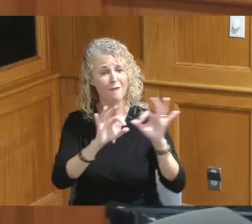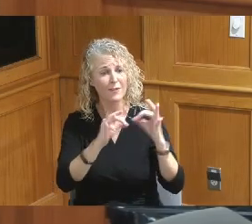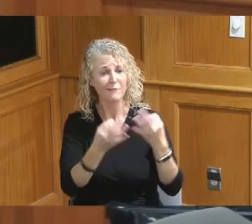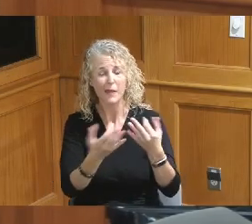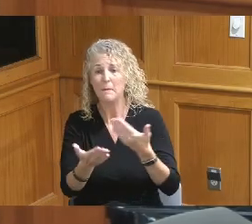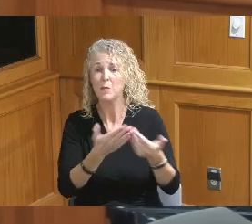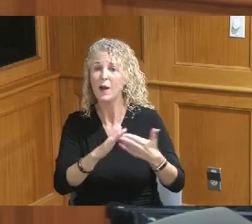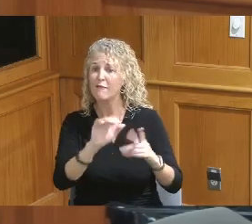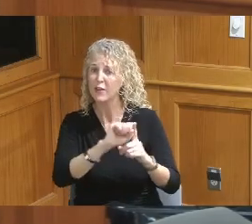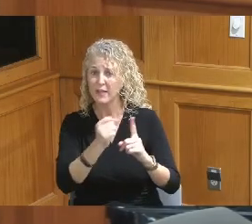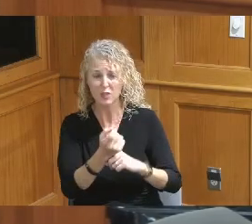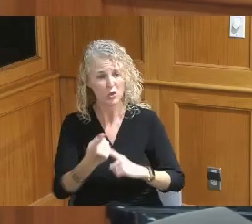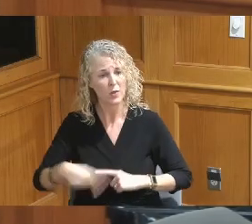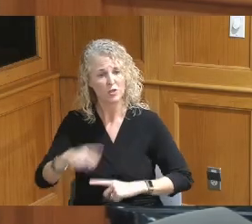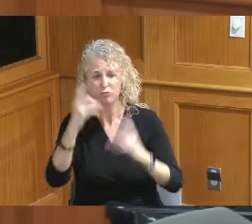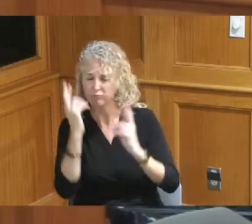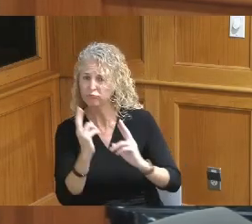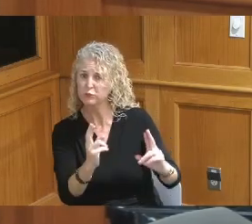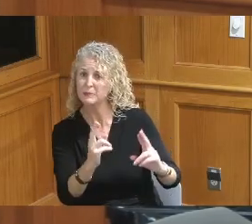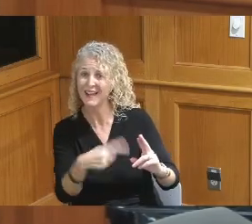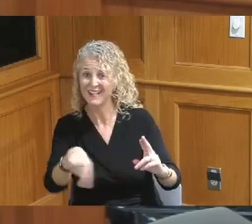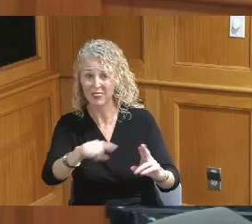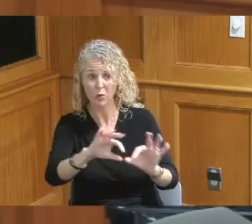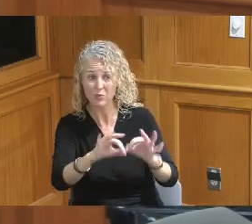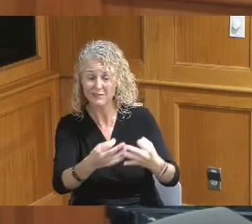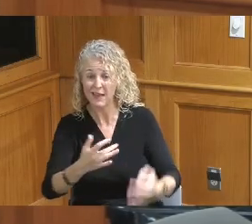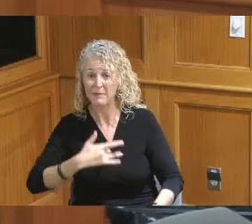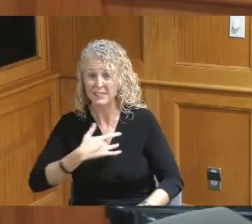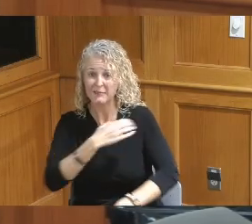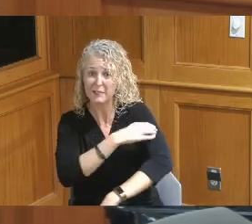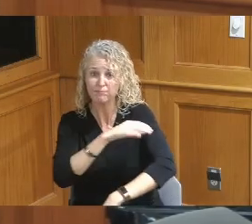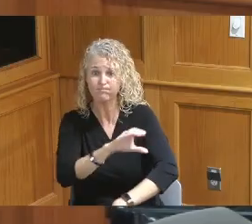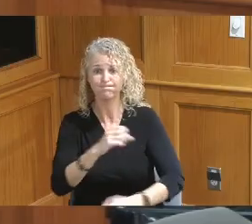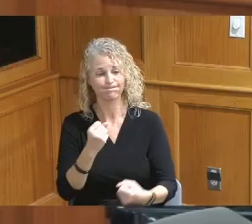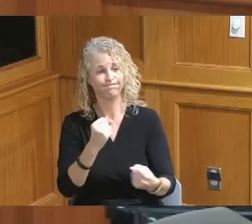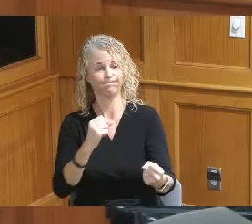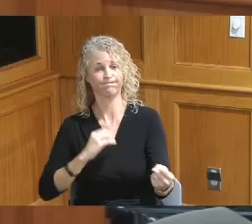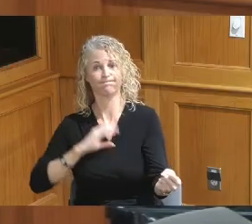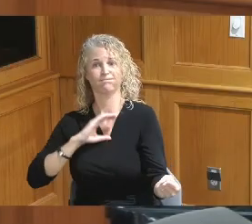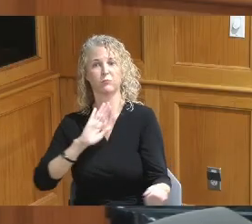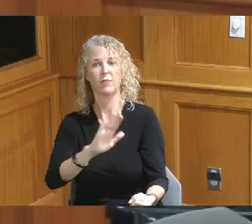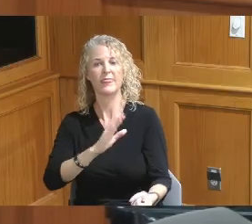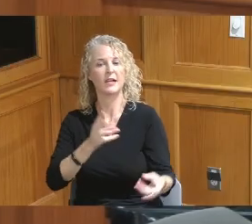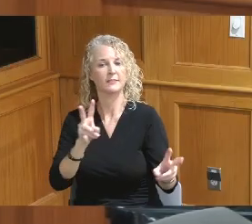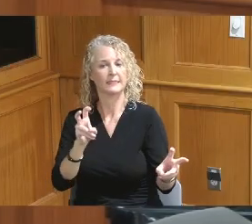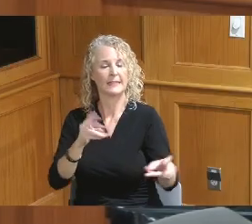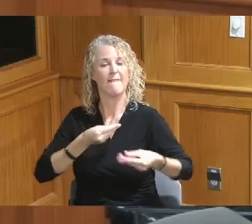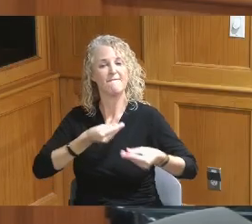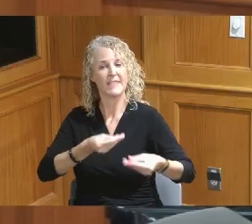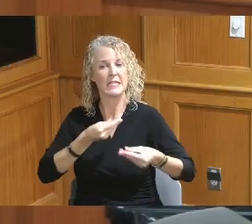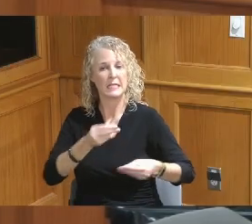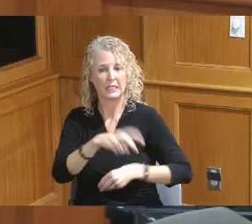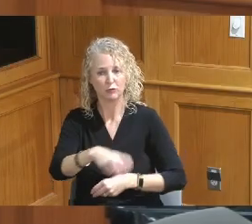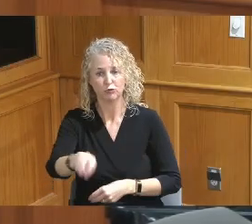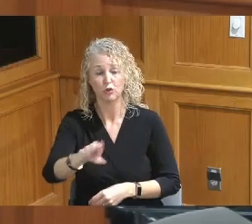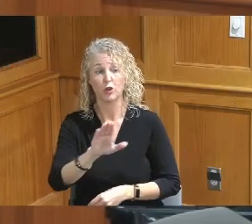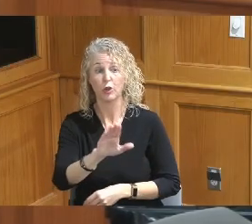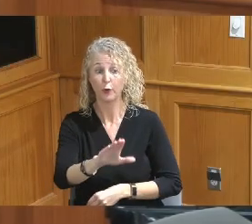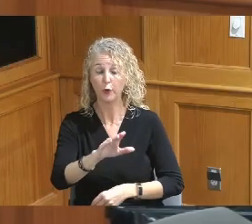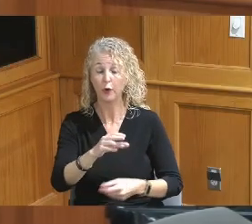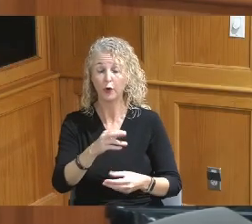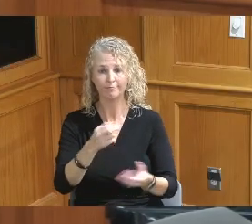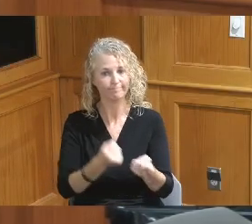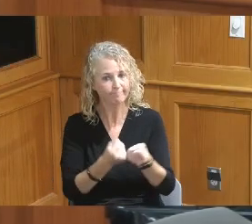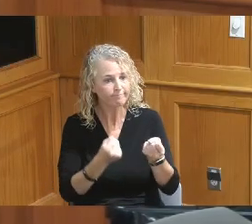family where they are and empower them with confidence in their feeding journey. Through her advocacy,